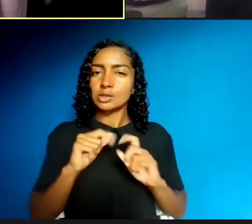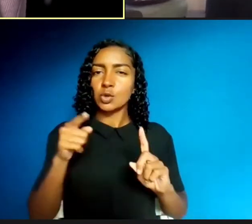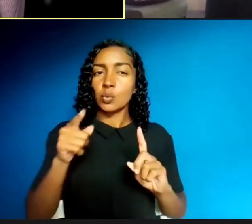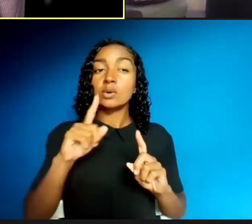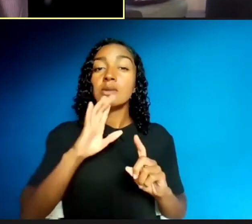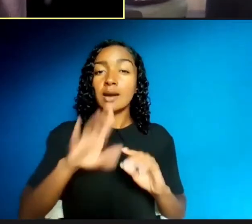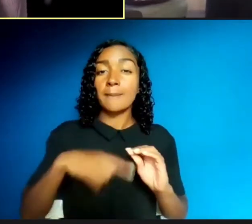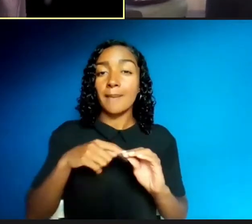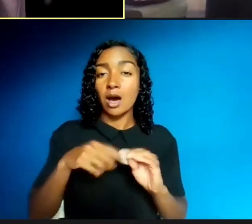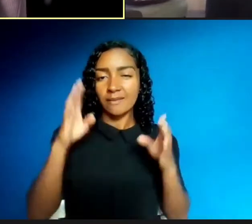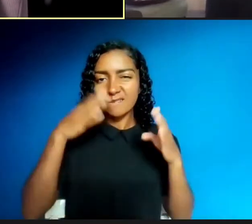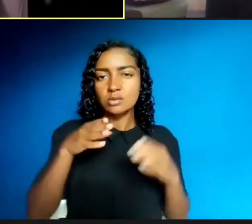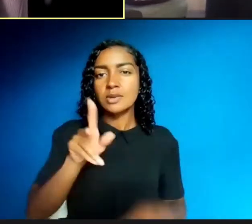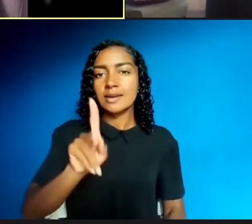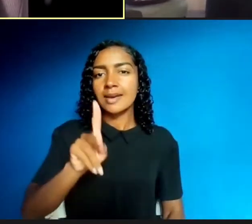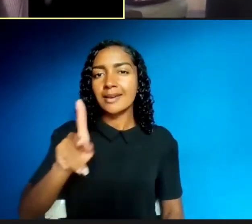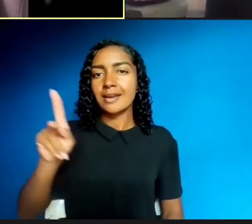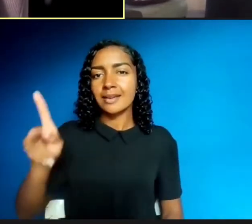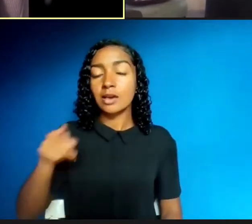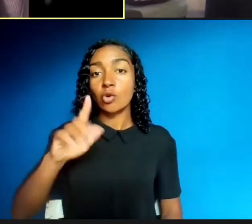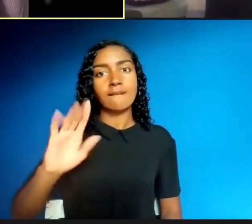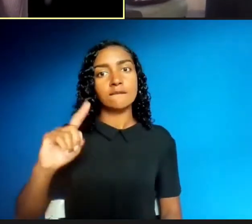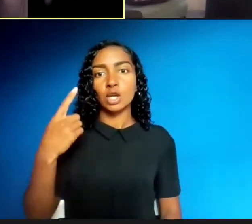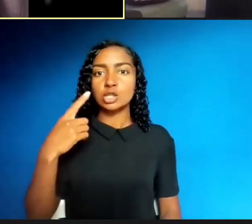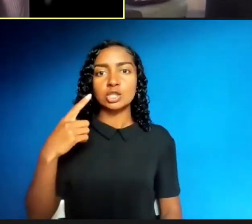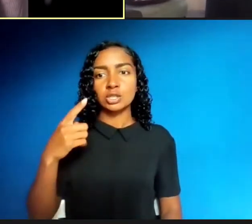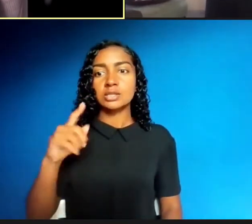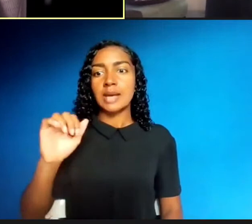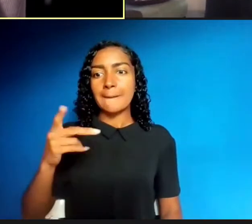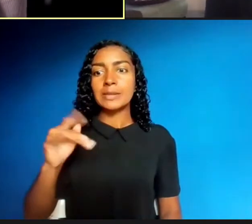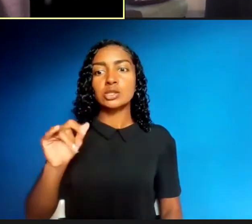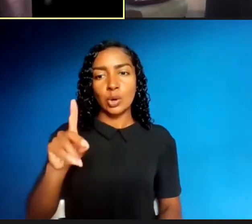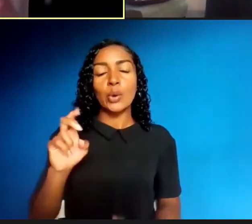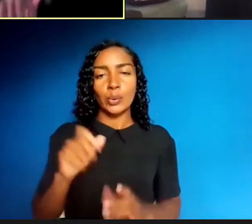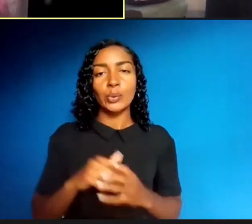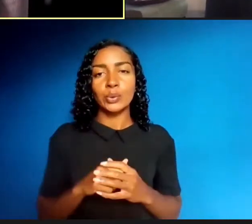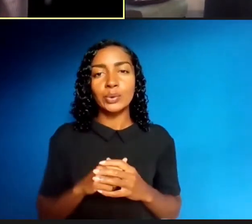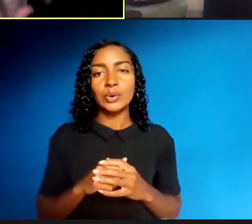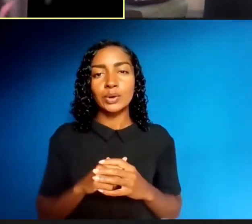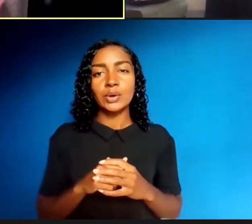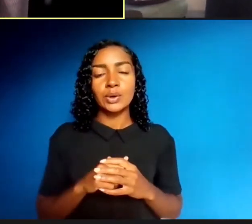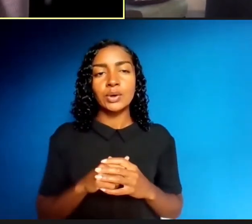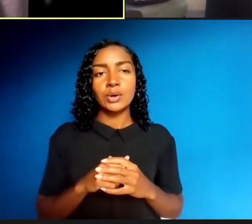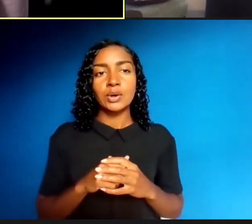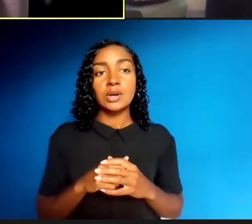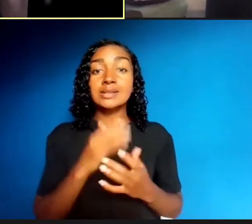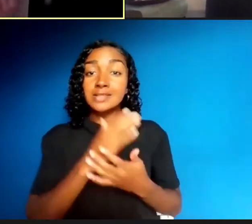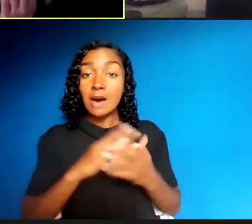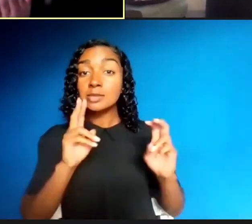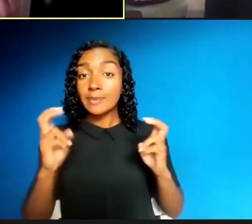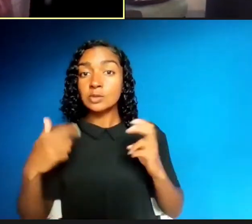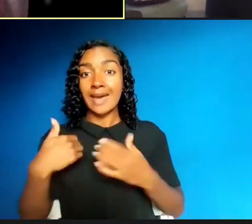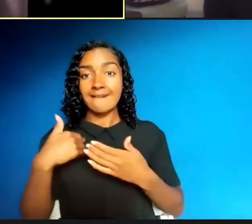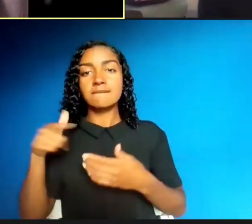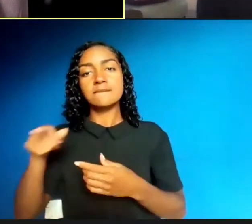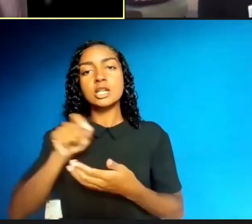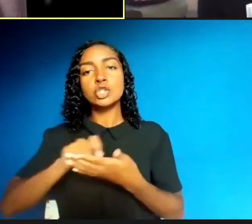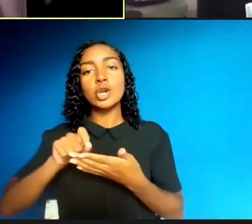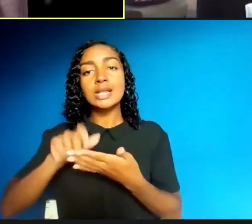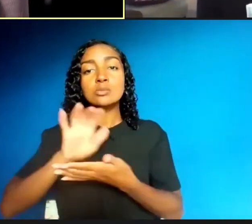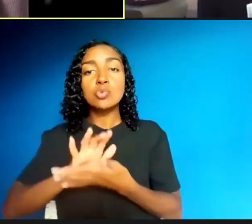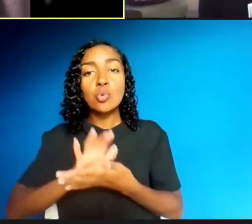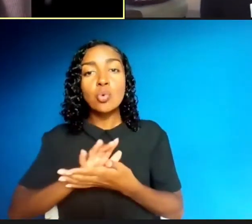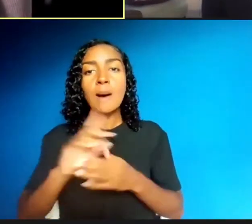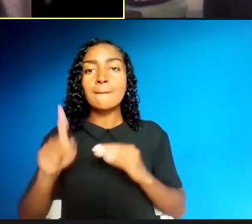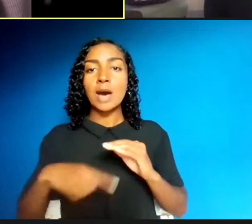KKK, your very first one. And so basically there's some topics that we have at the journalism school in terms of who we should be